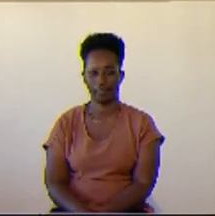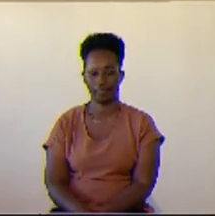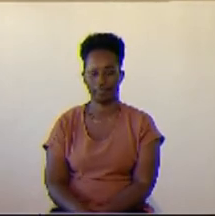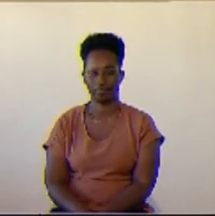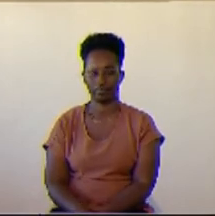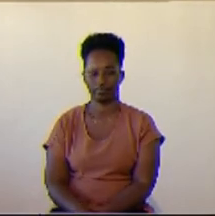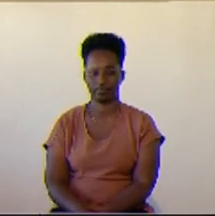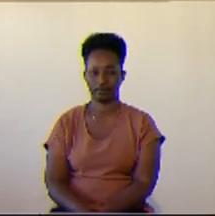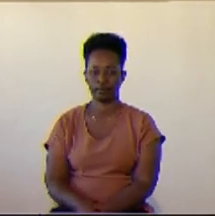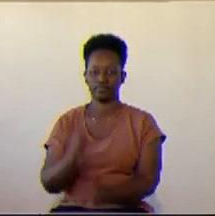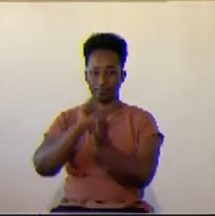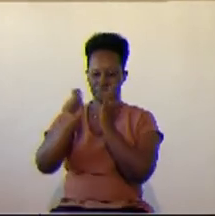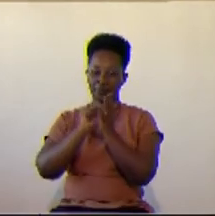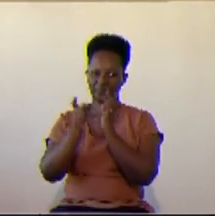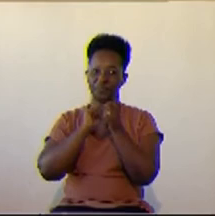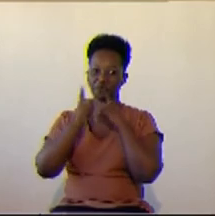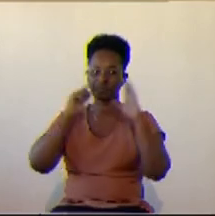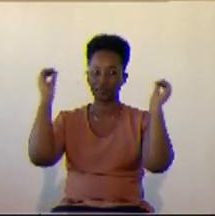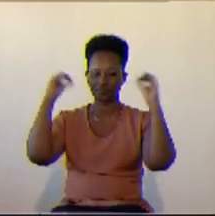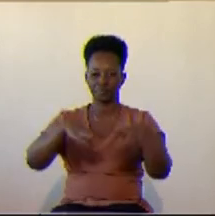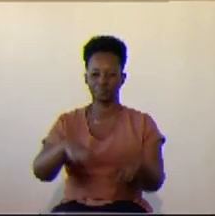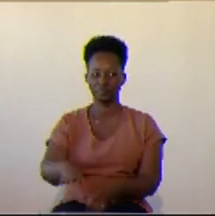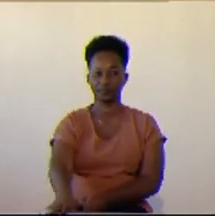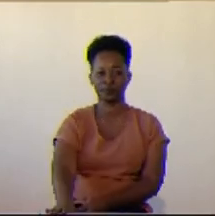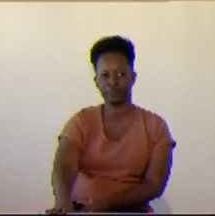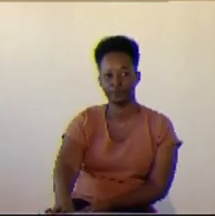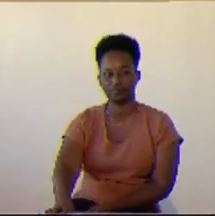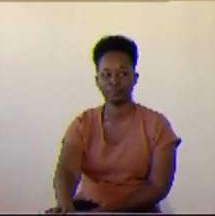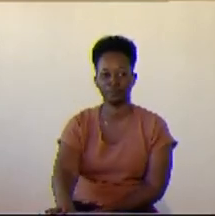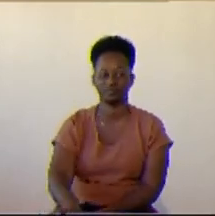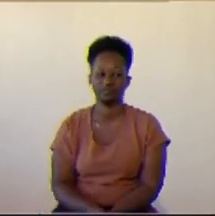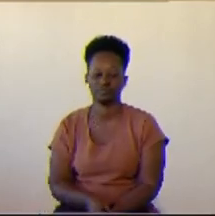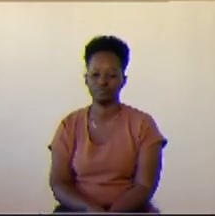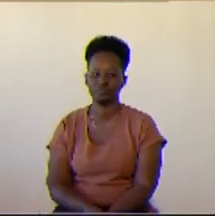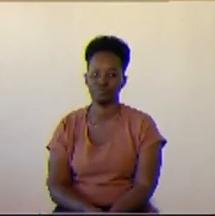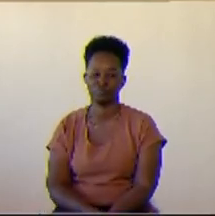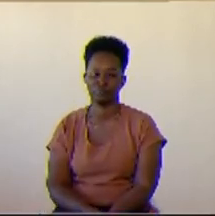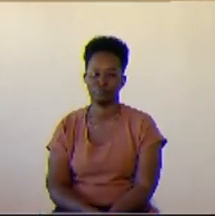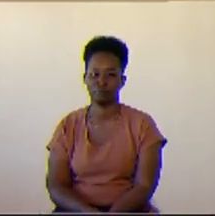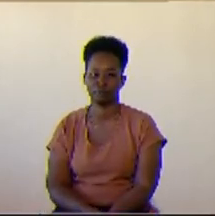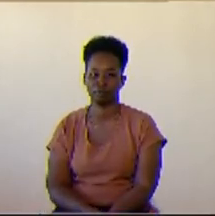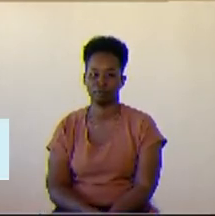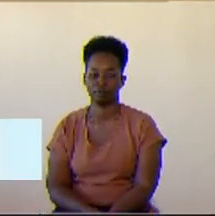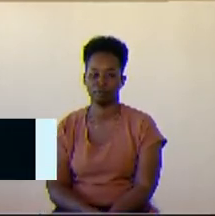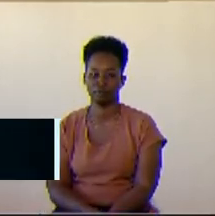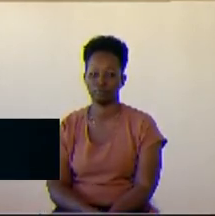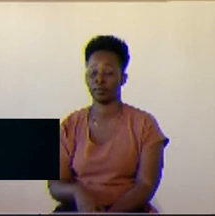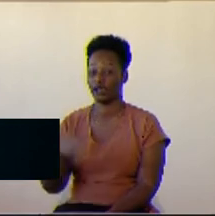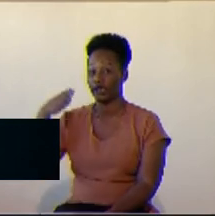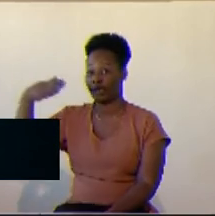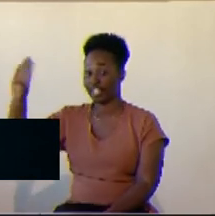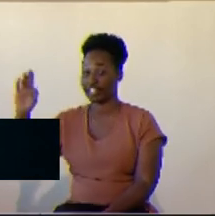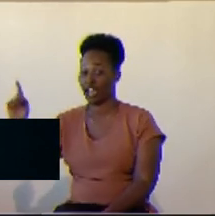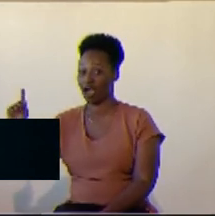color. So rises up to here, 24. As you can see, this height is more than this. This